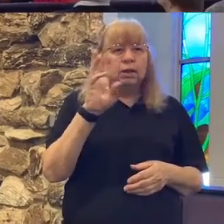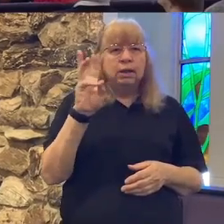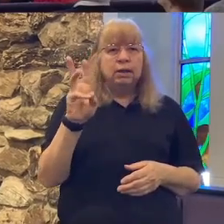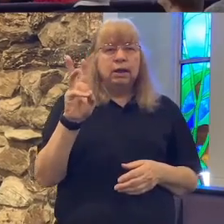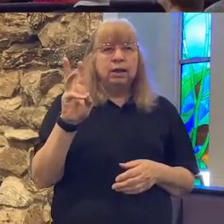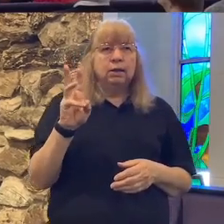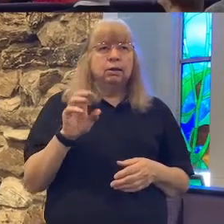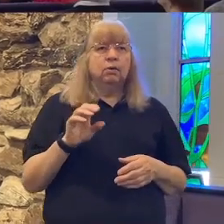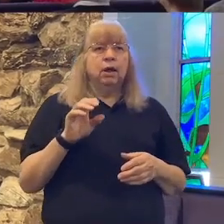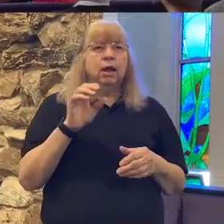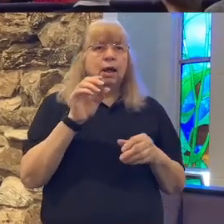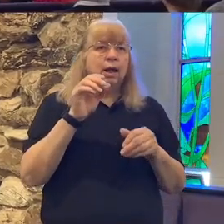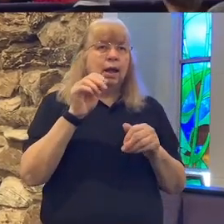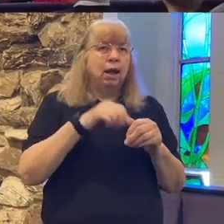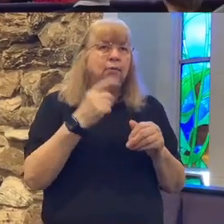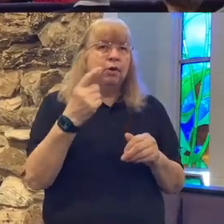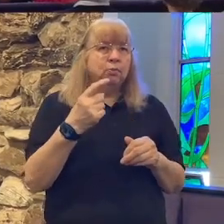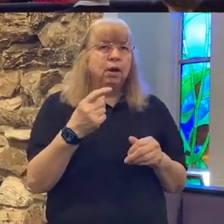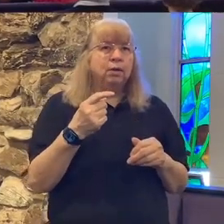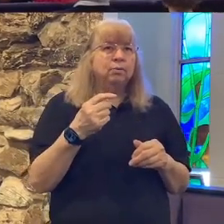appreciate coffee on June